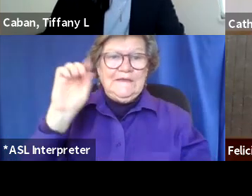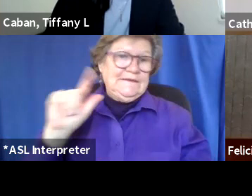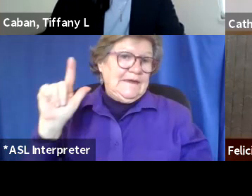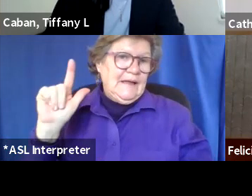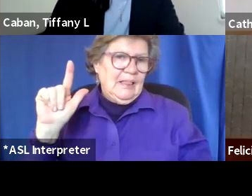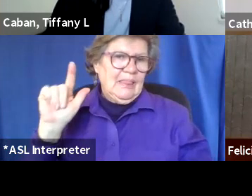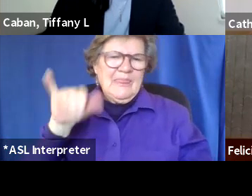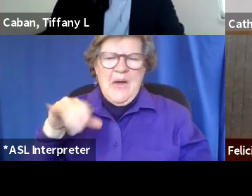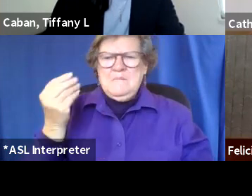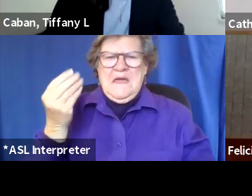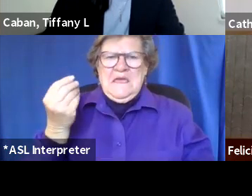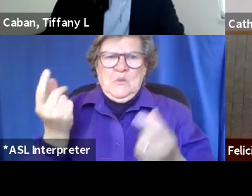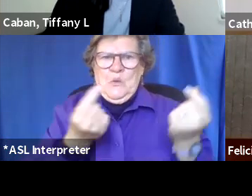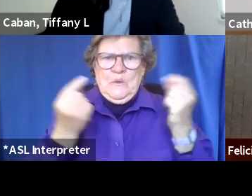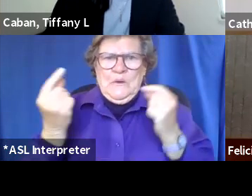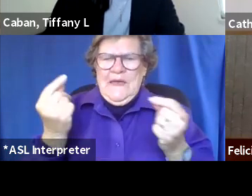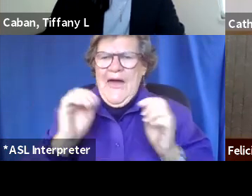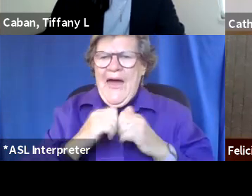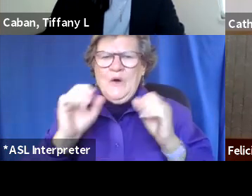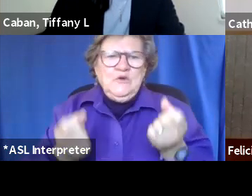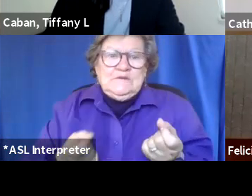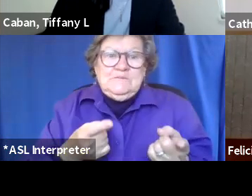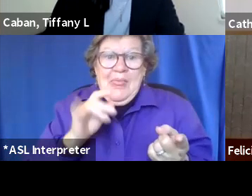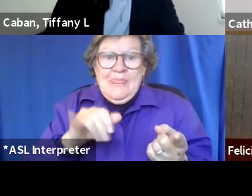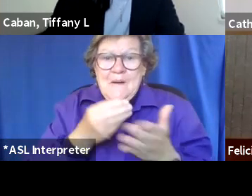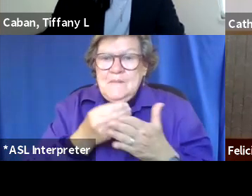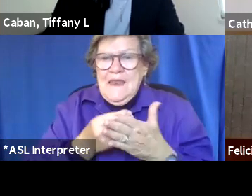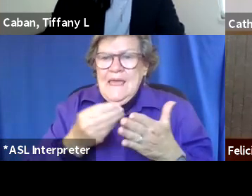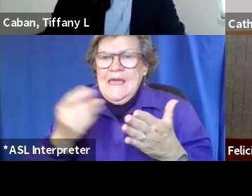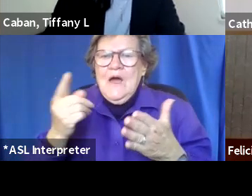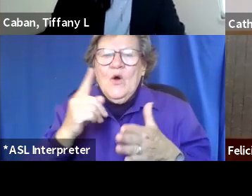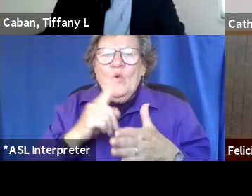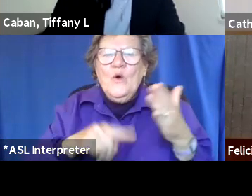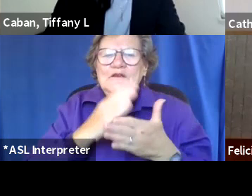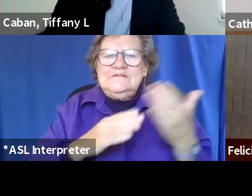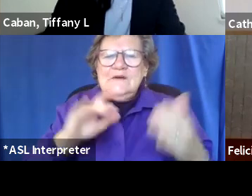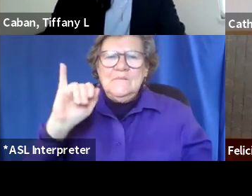and how you could see that money being spent, some initiatives that you would support.